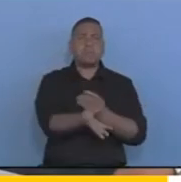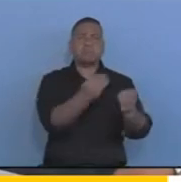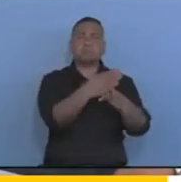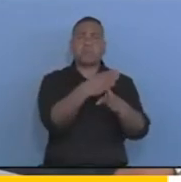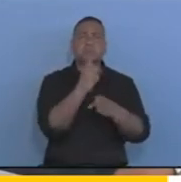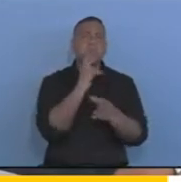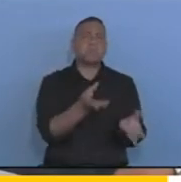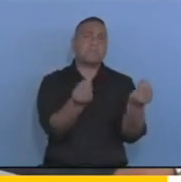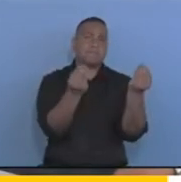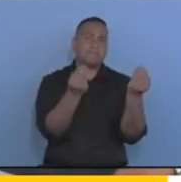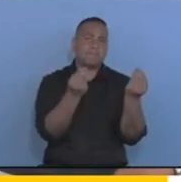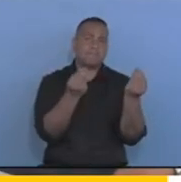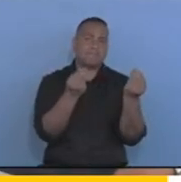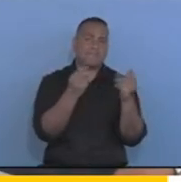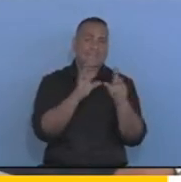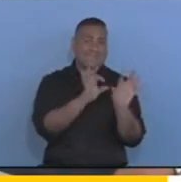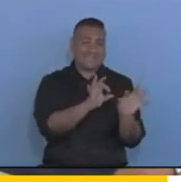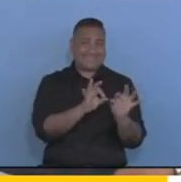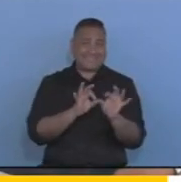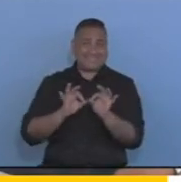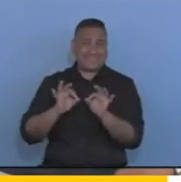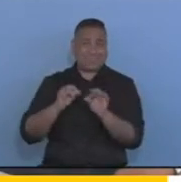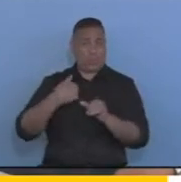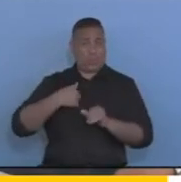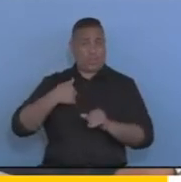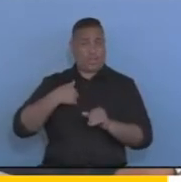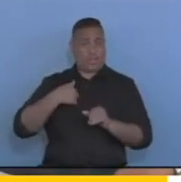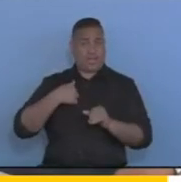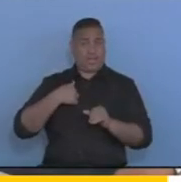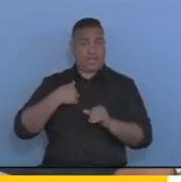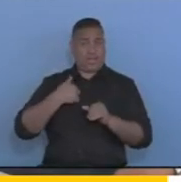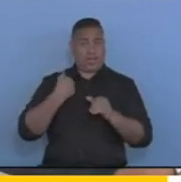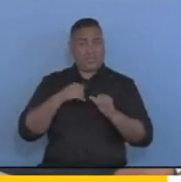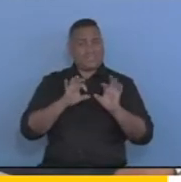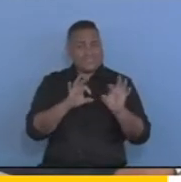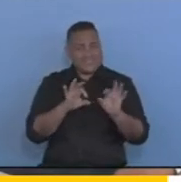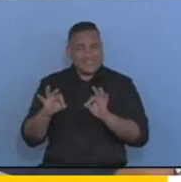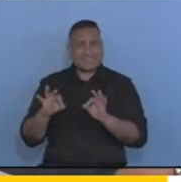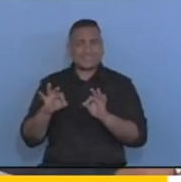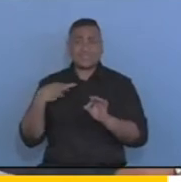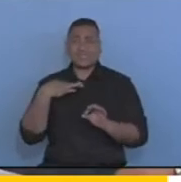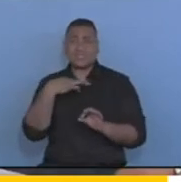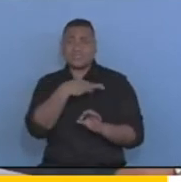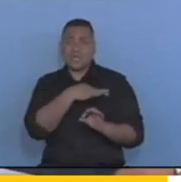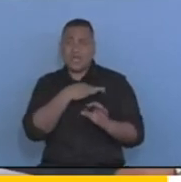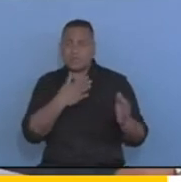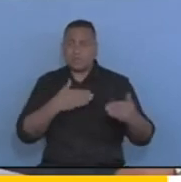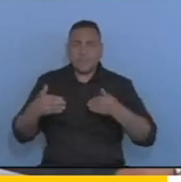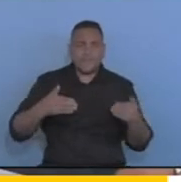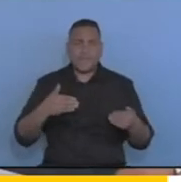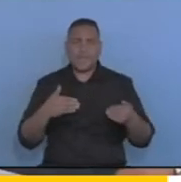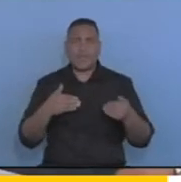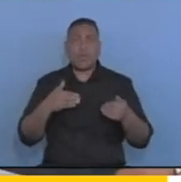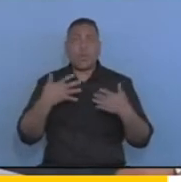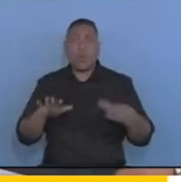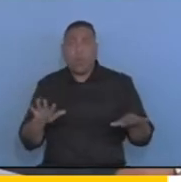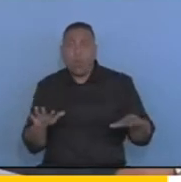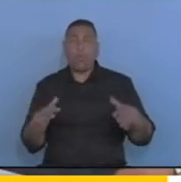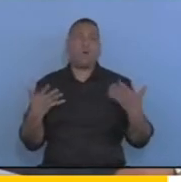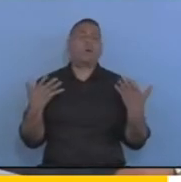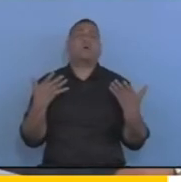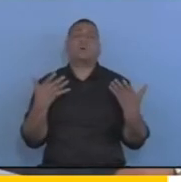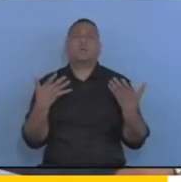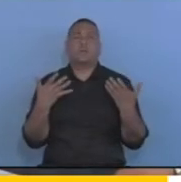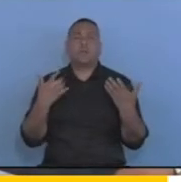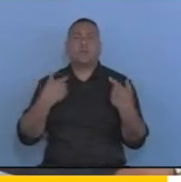looking for. And this is why they're giving information, saying, we want this or these staff, please give these courses. Yeah. So you know what, you're kind of guaranteed that you